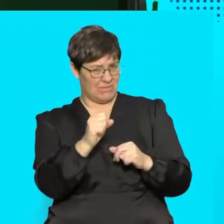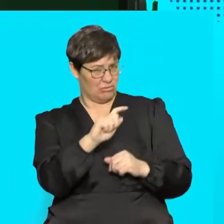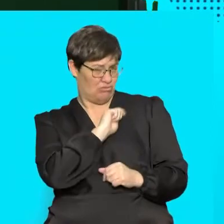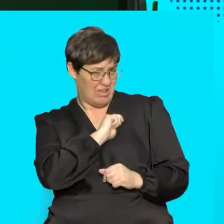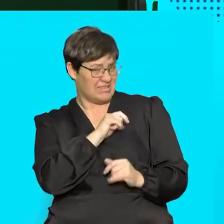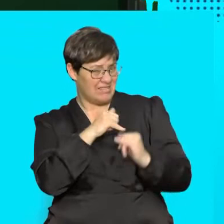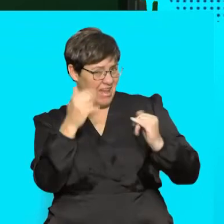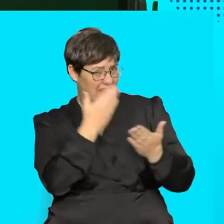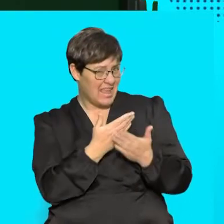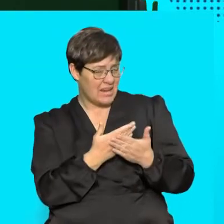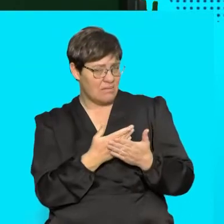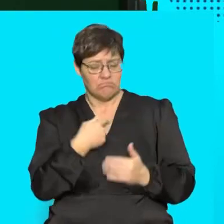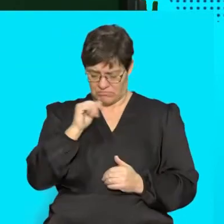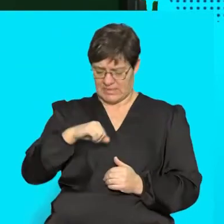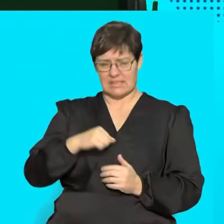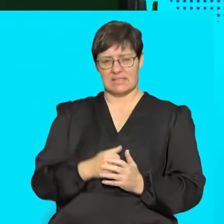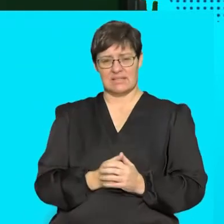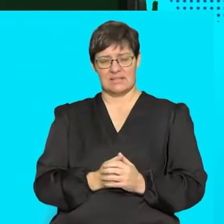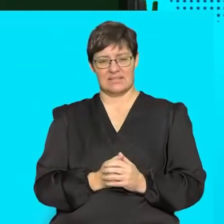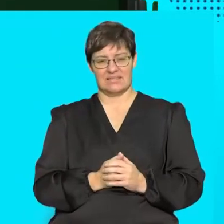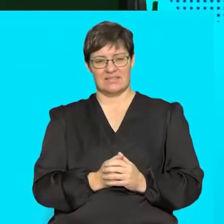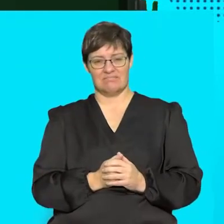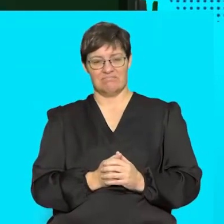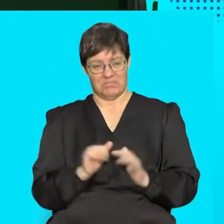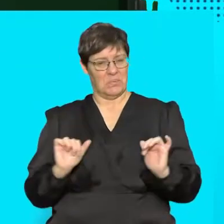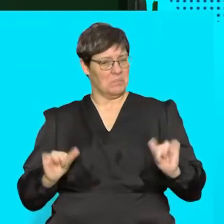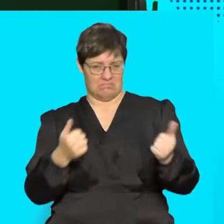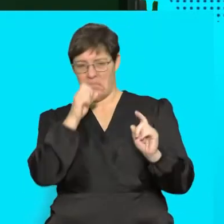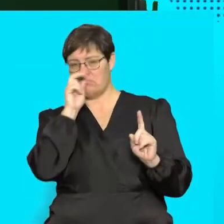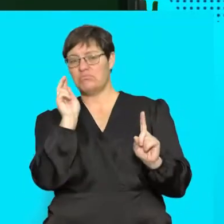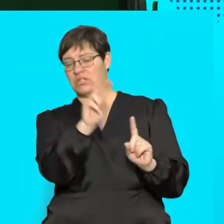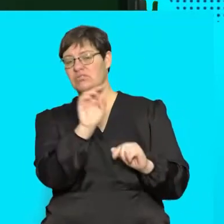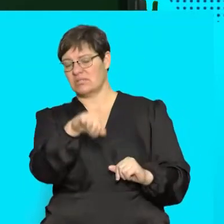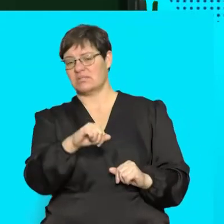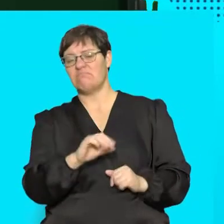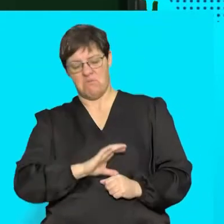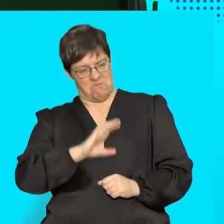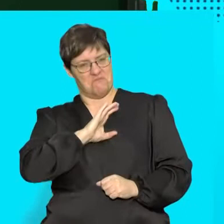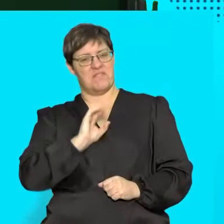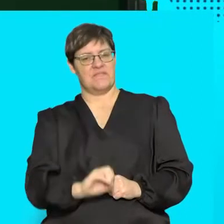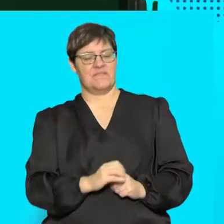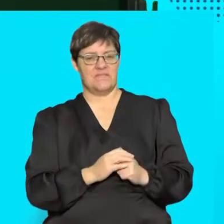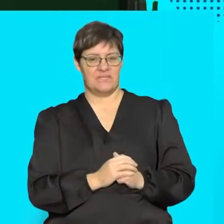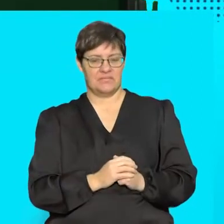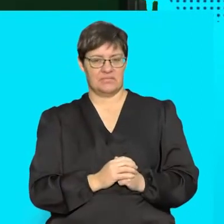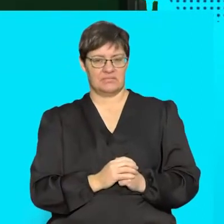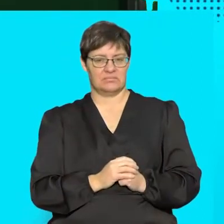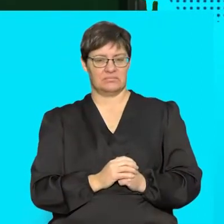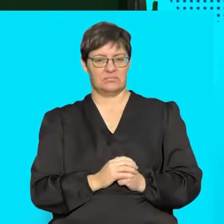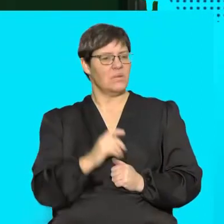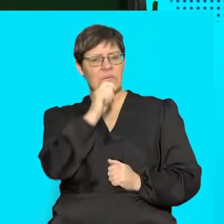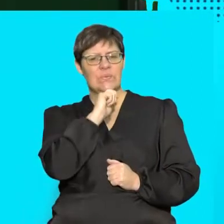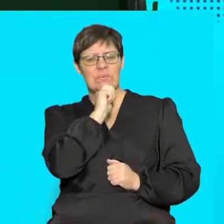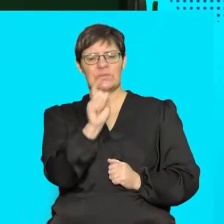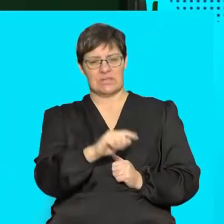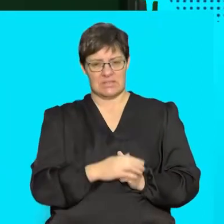the reliability of that? Can I say, yes, this is a good prediction. I'm confident about this. And